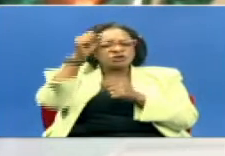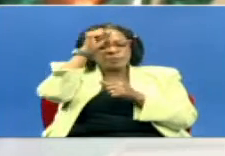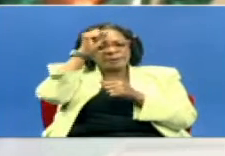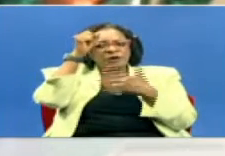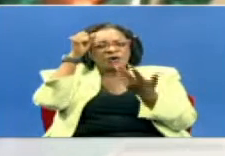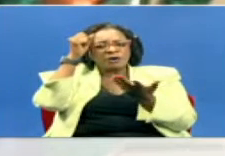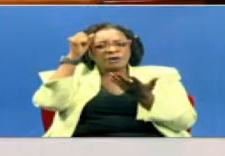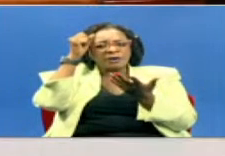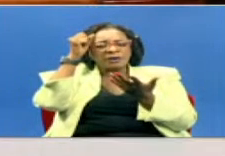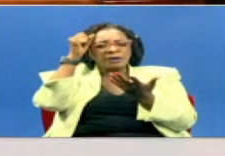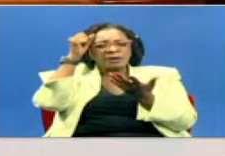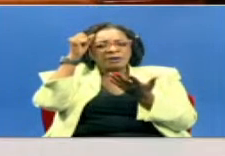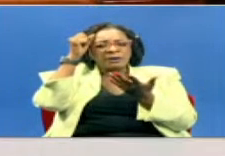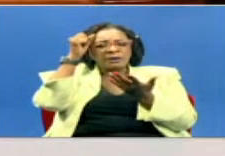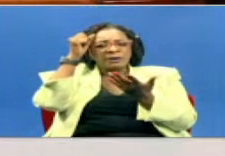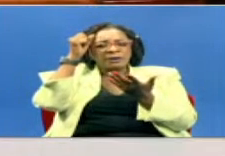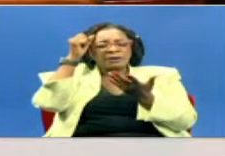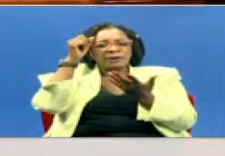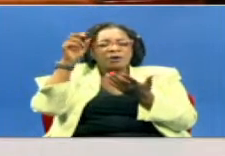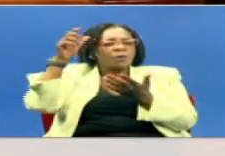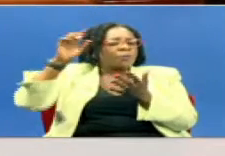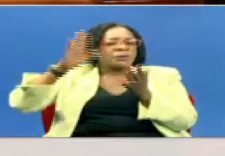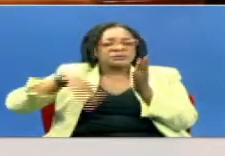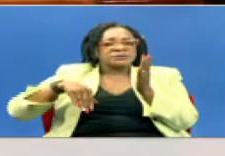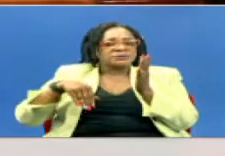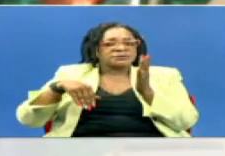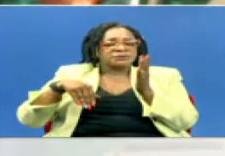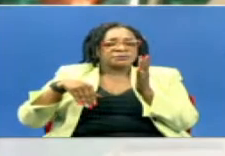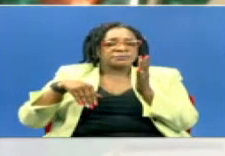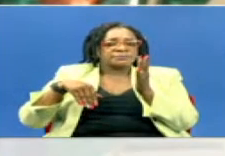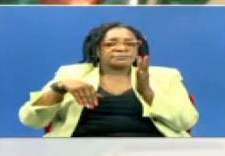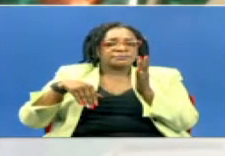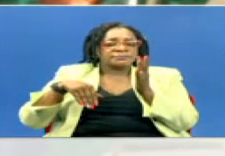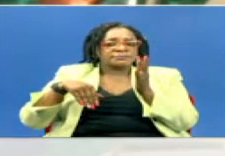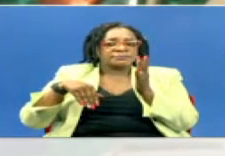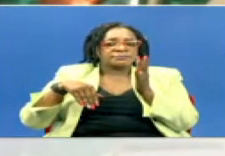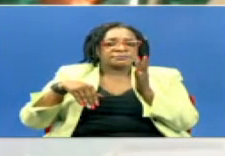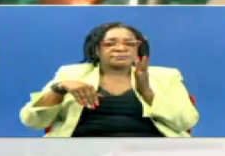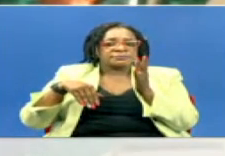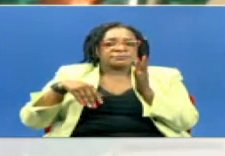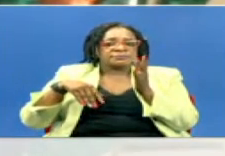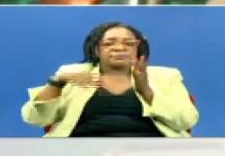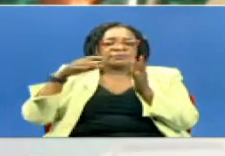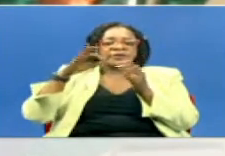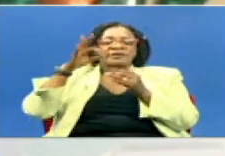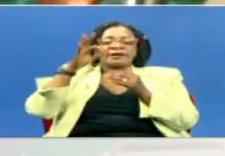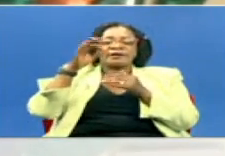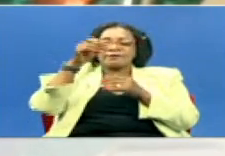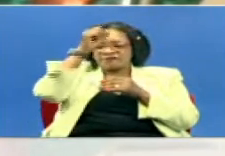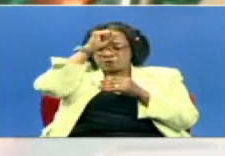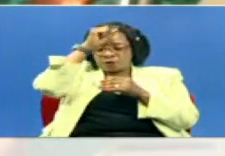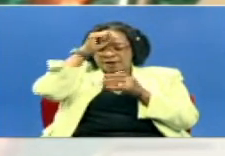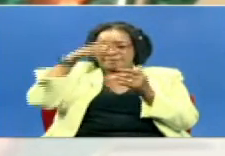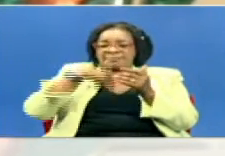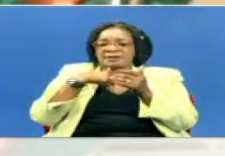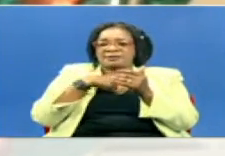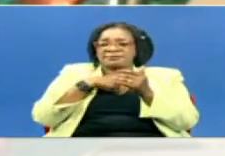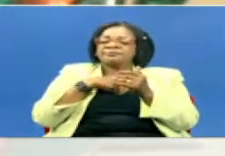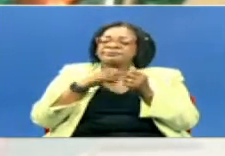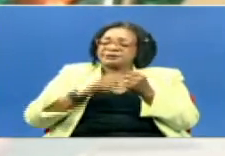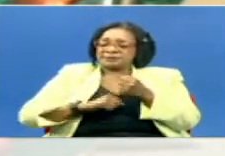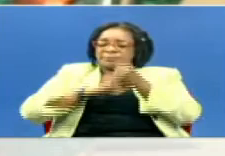fact used that word. Or was? No. All just right. That word, in your own words. The fool in me ended up supporting